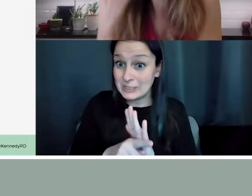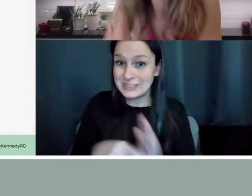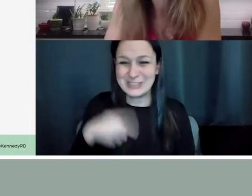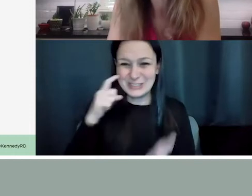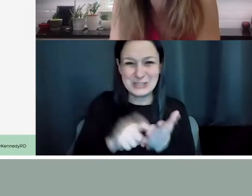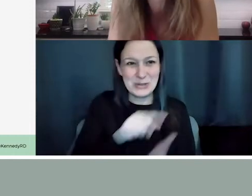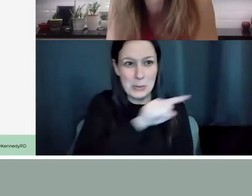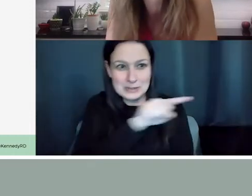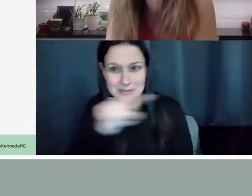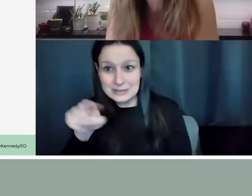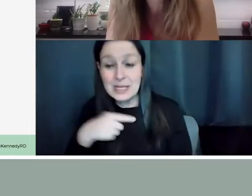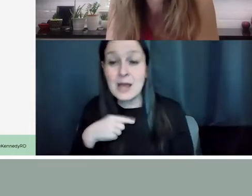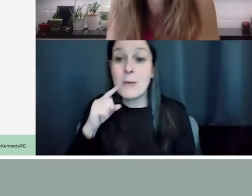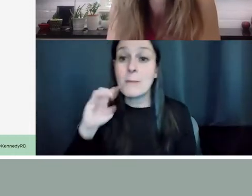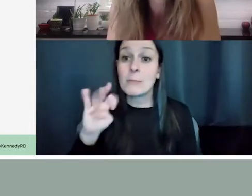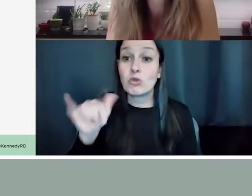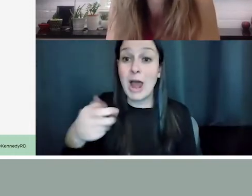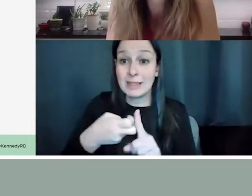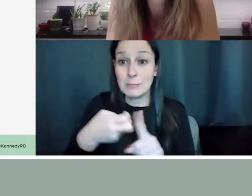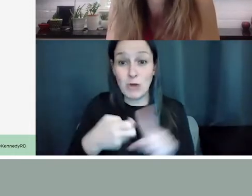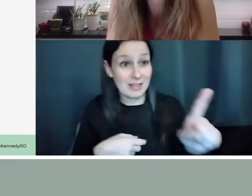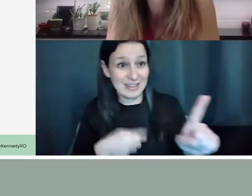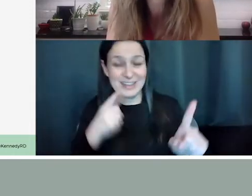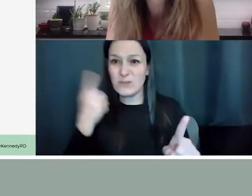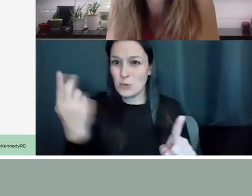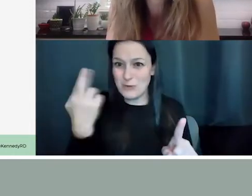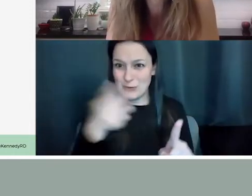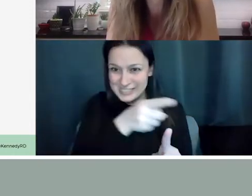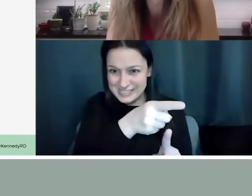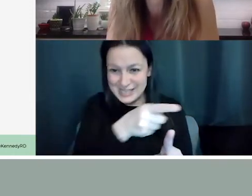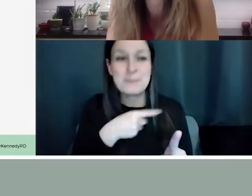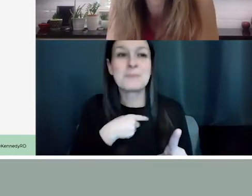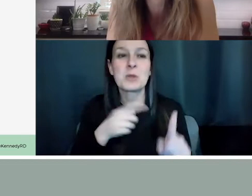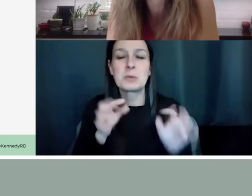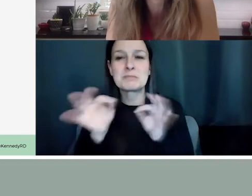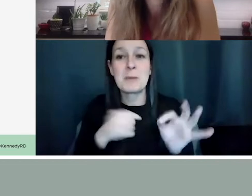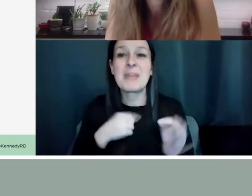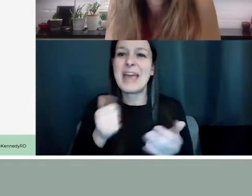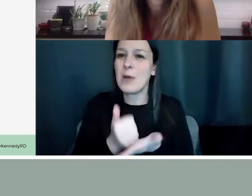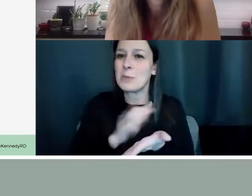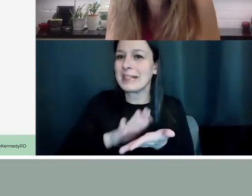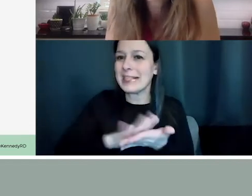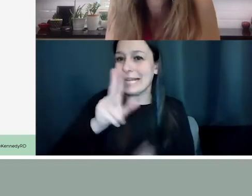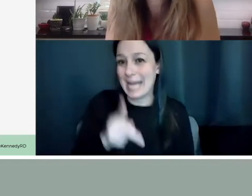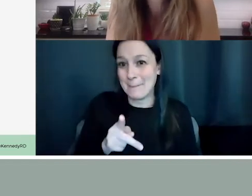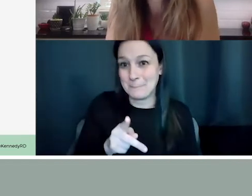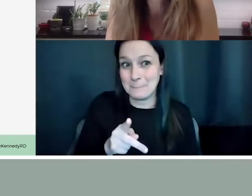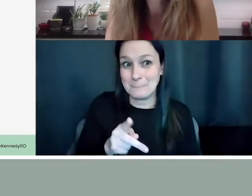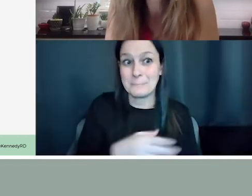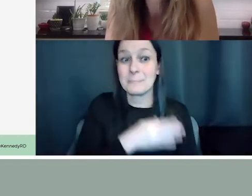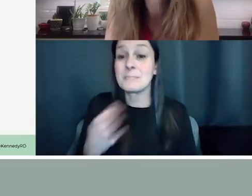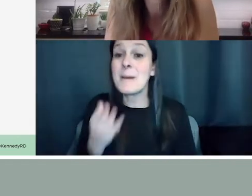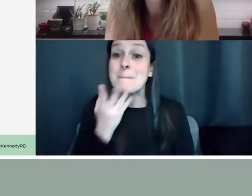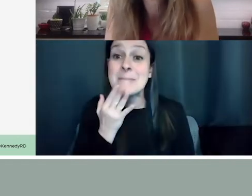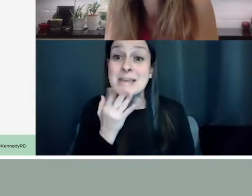broccoli stalk there for a reason. We'll get more into those veggies in a second, but they help us with cleanup. Pigment, so